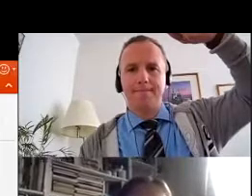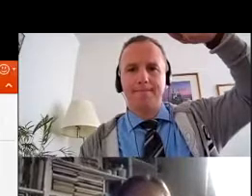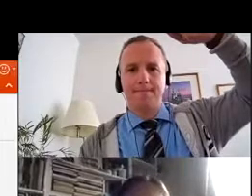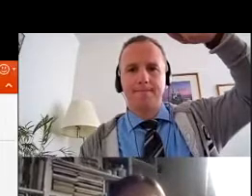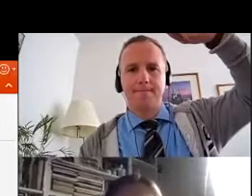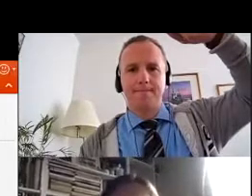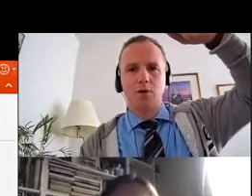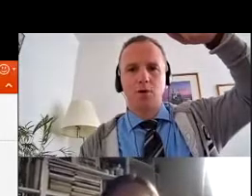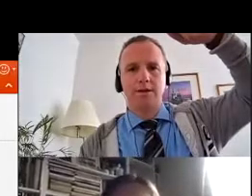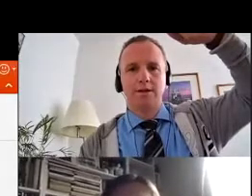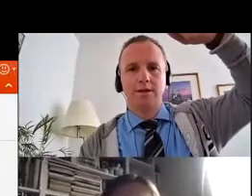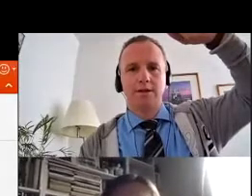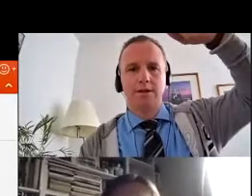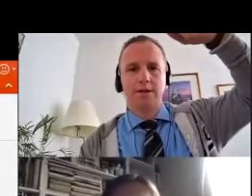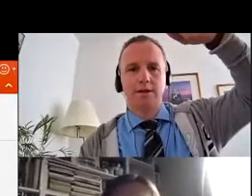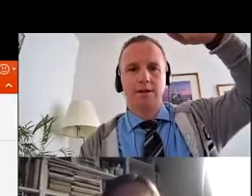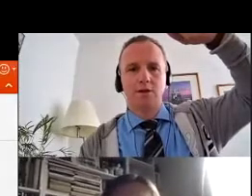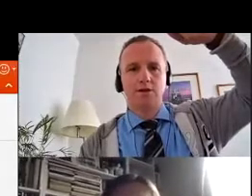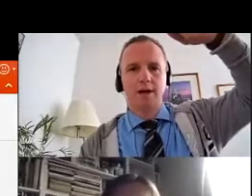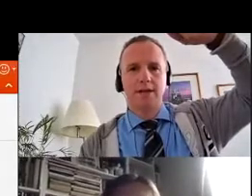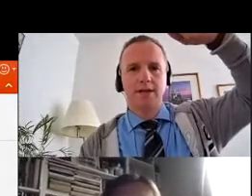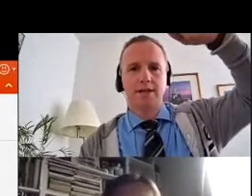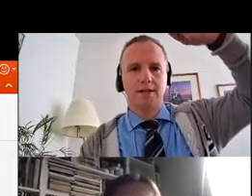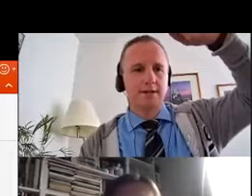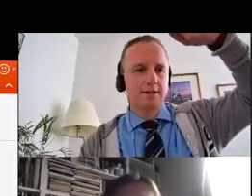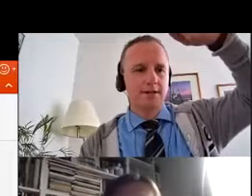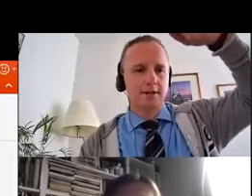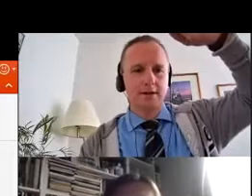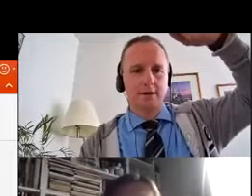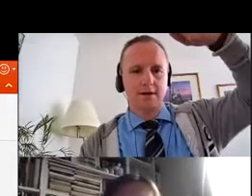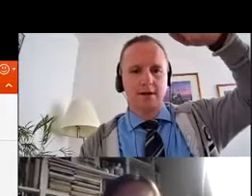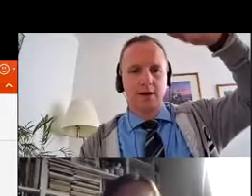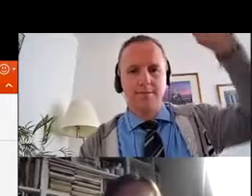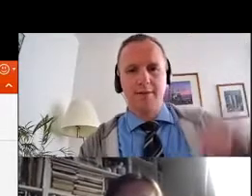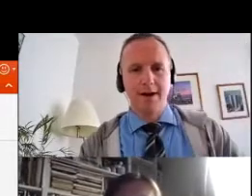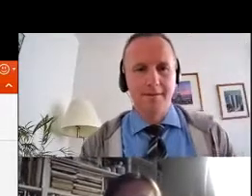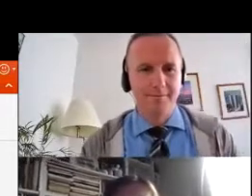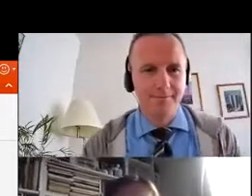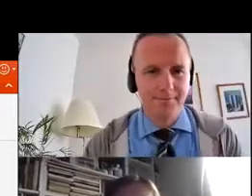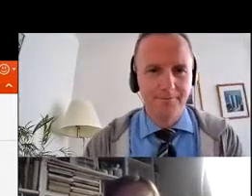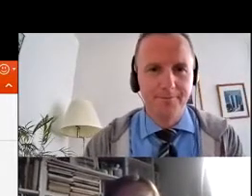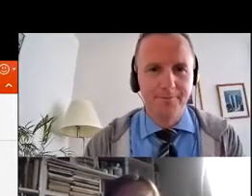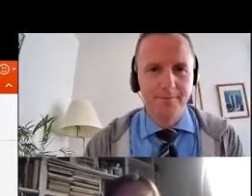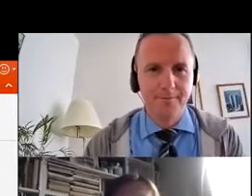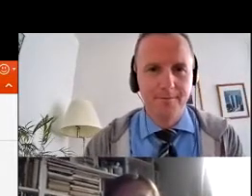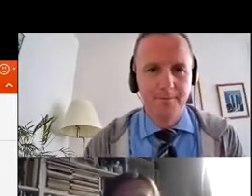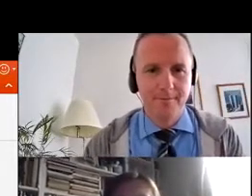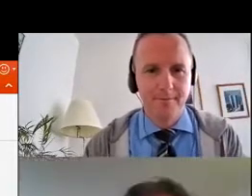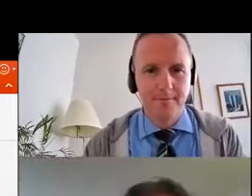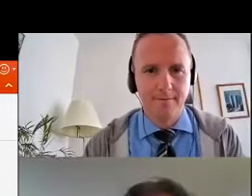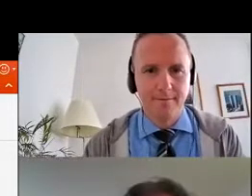Anybody? Going once? Going twice? Okay, bye-bye. There it